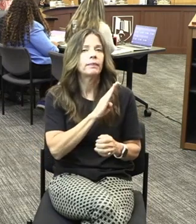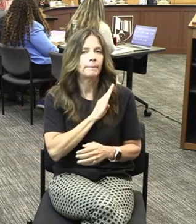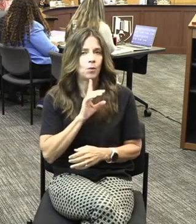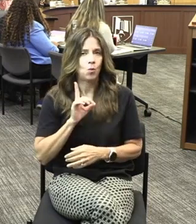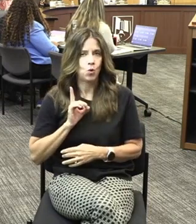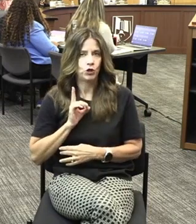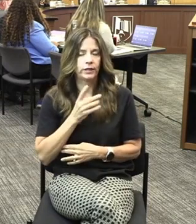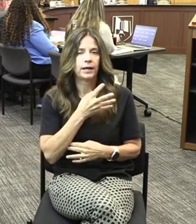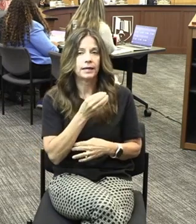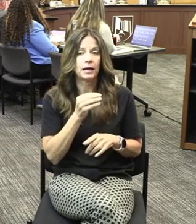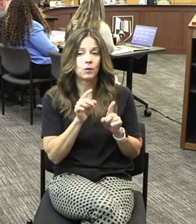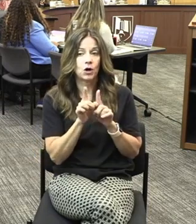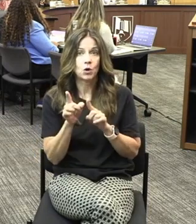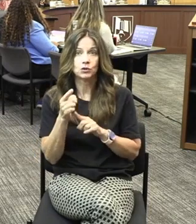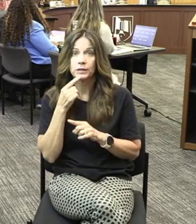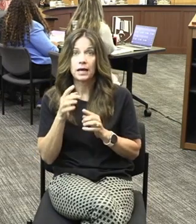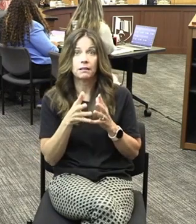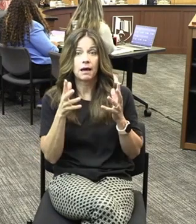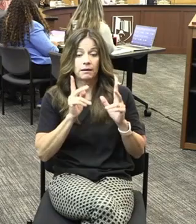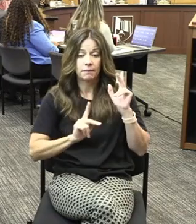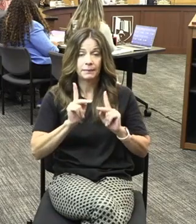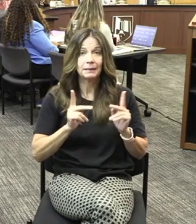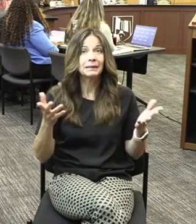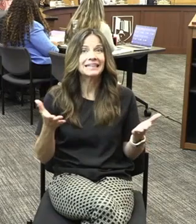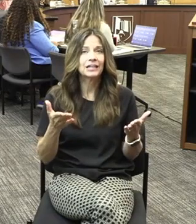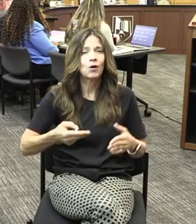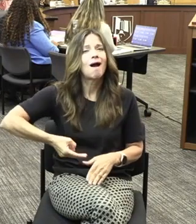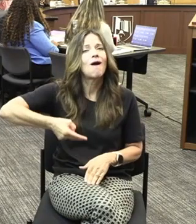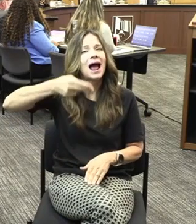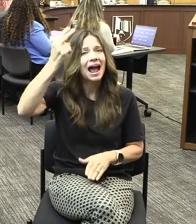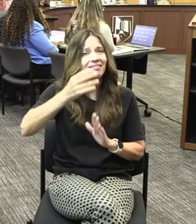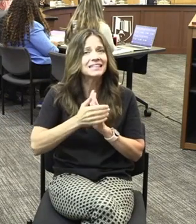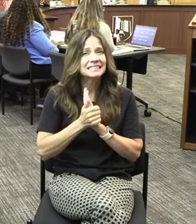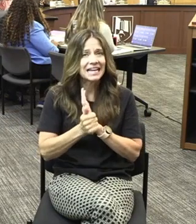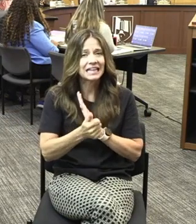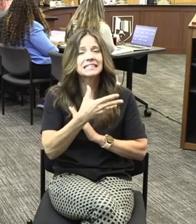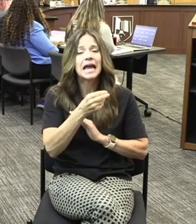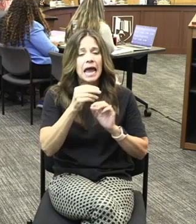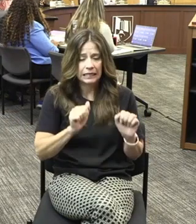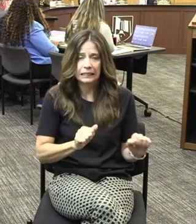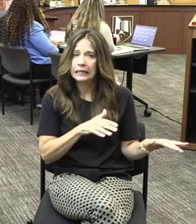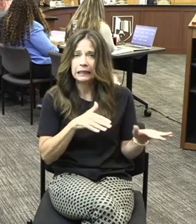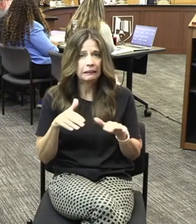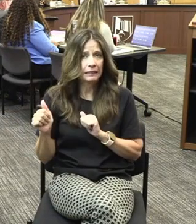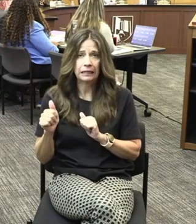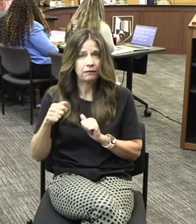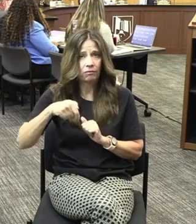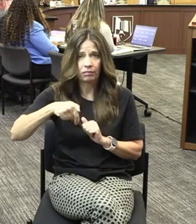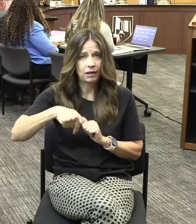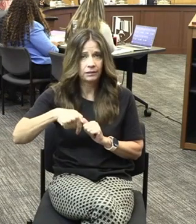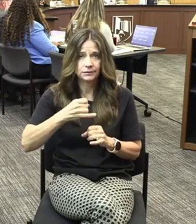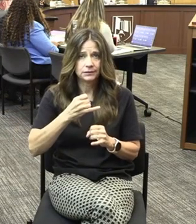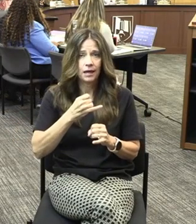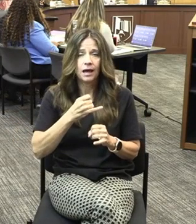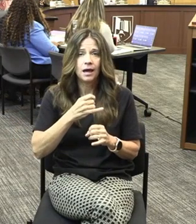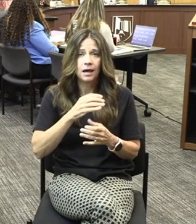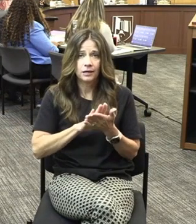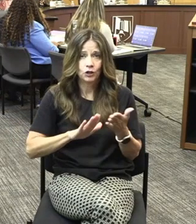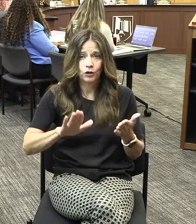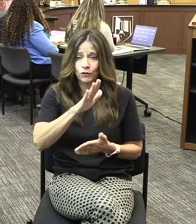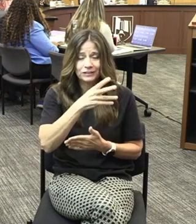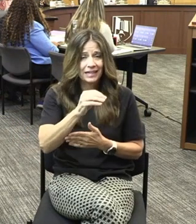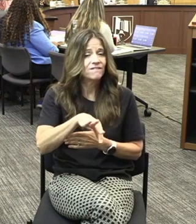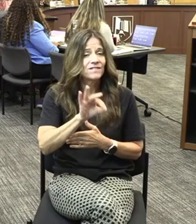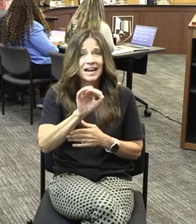I would also say a lot of the people in this room are highly talented and could walk away from this institution and find a very good job